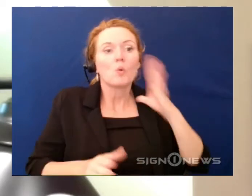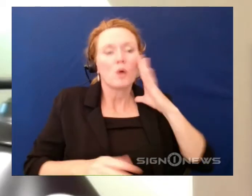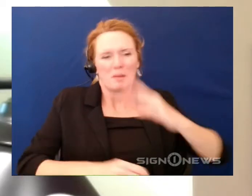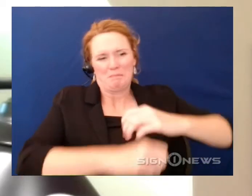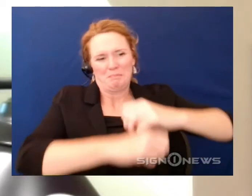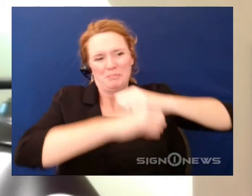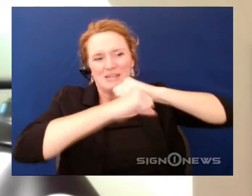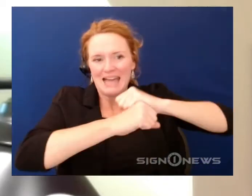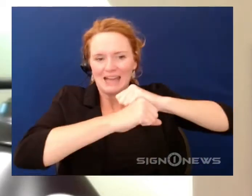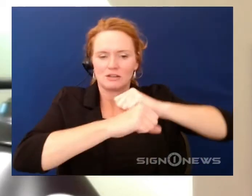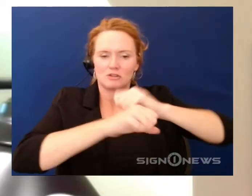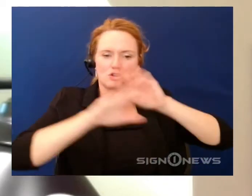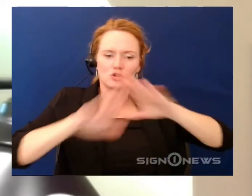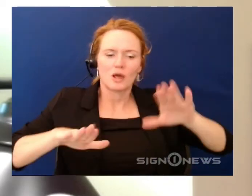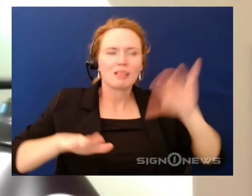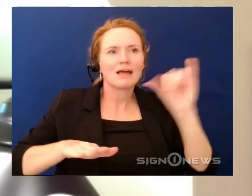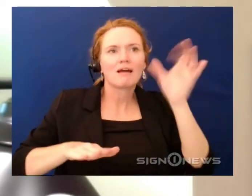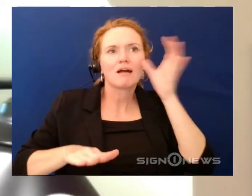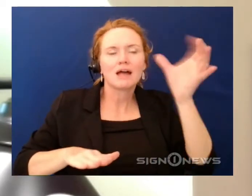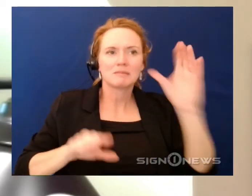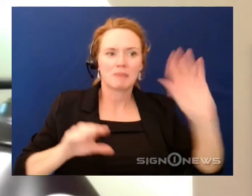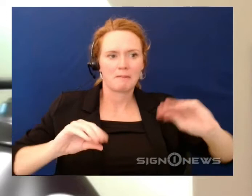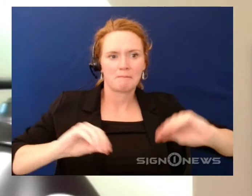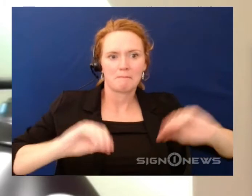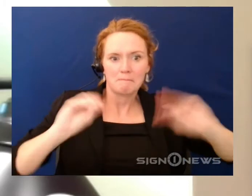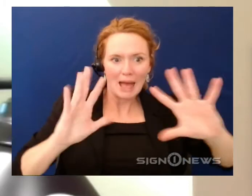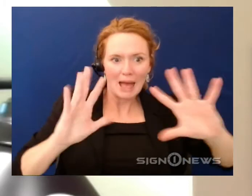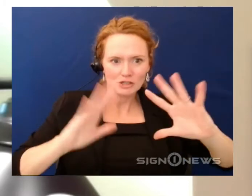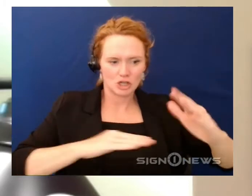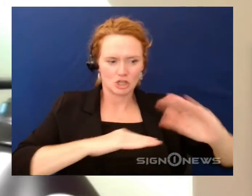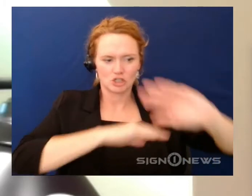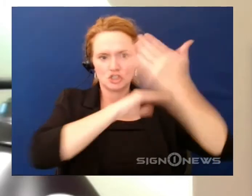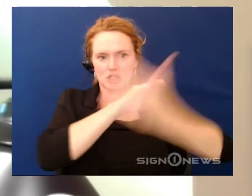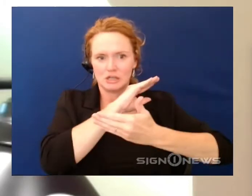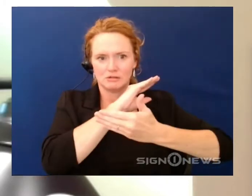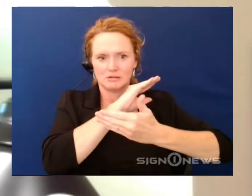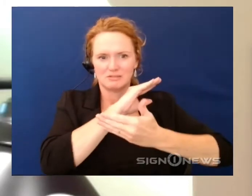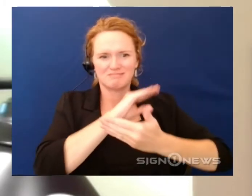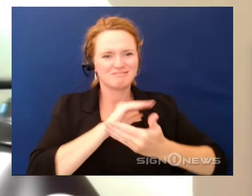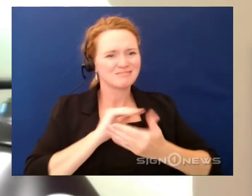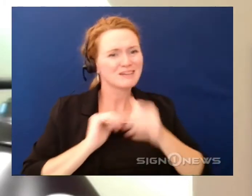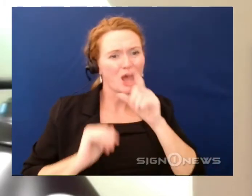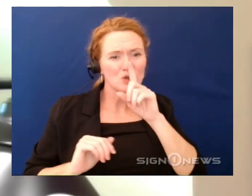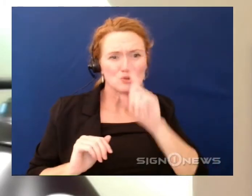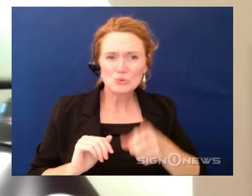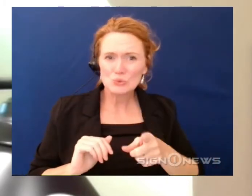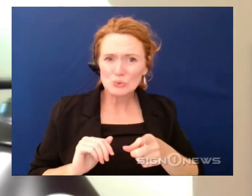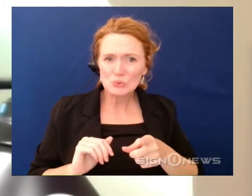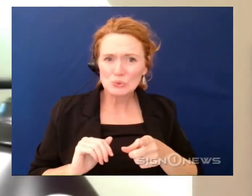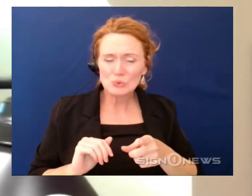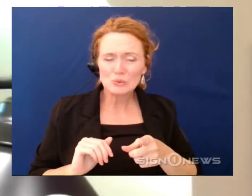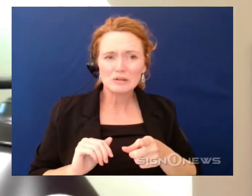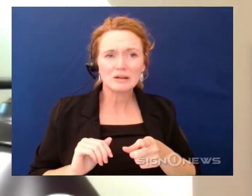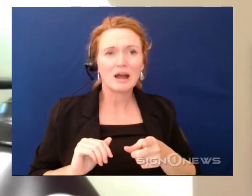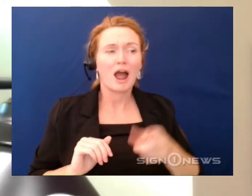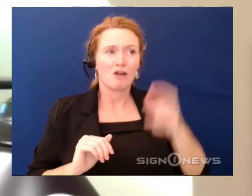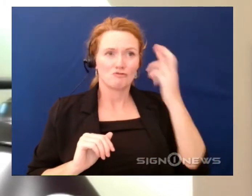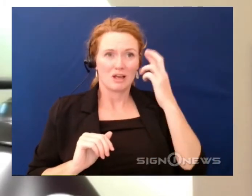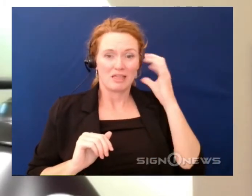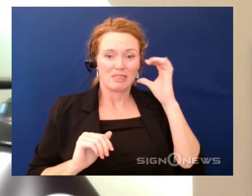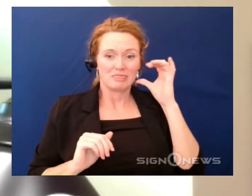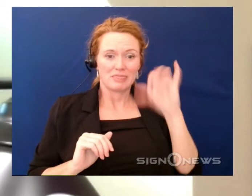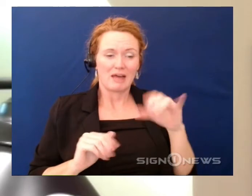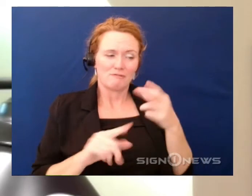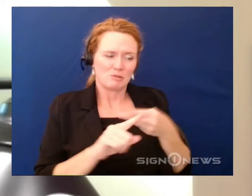from harm like a magic shield, and the truth is the opposite." Unfortunately, I'm just now realizing that because that is from a video